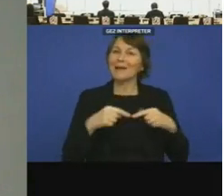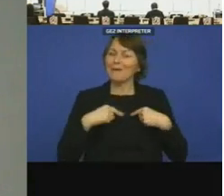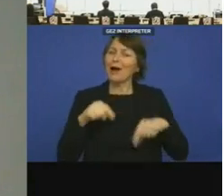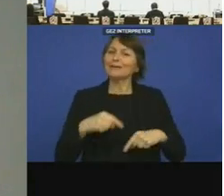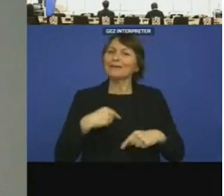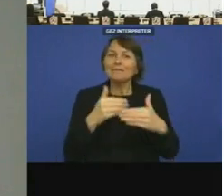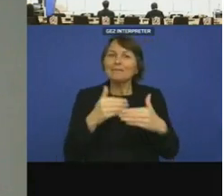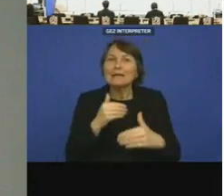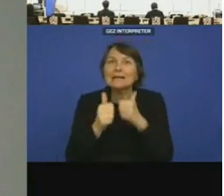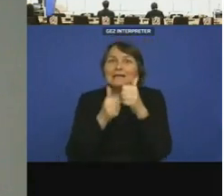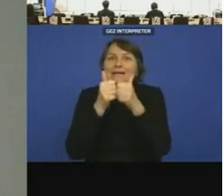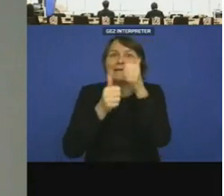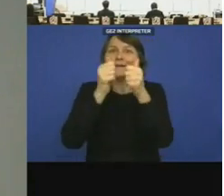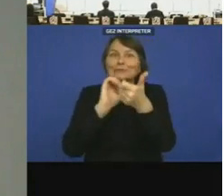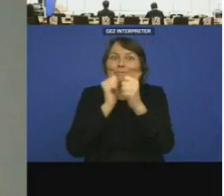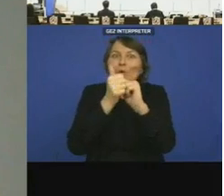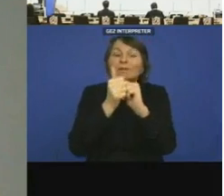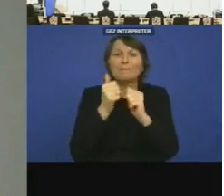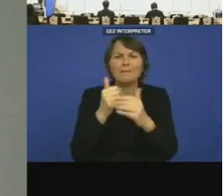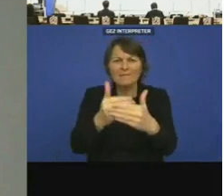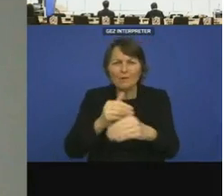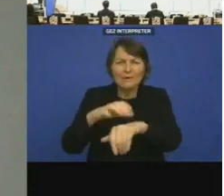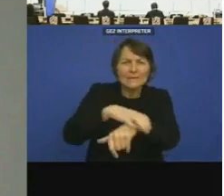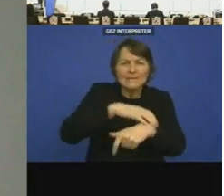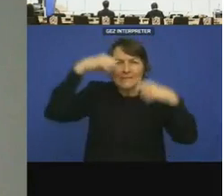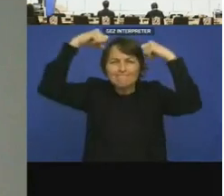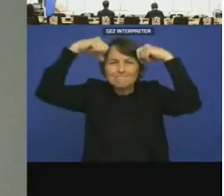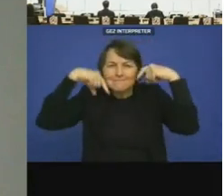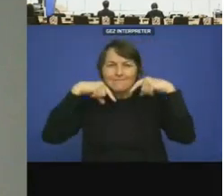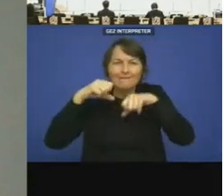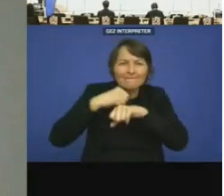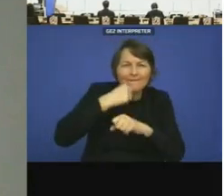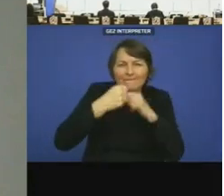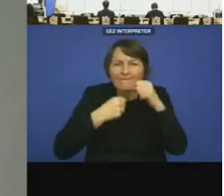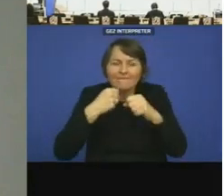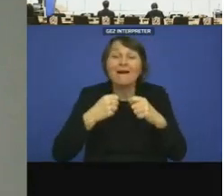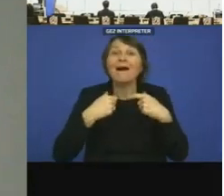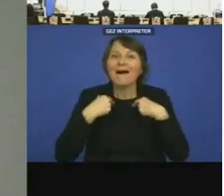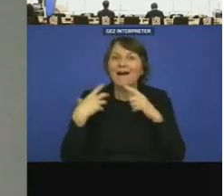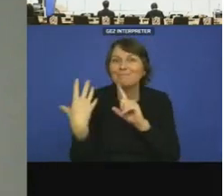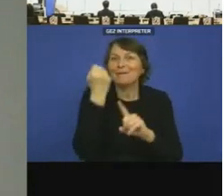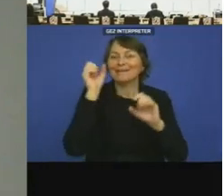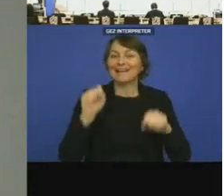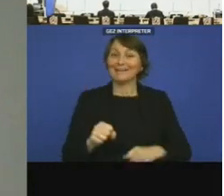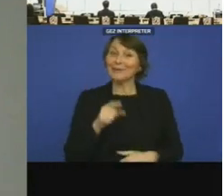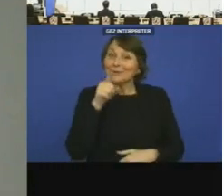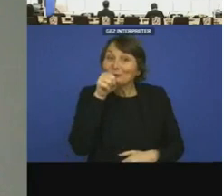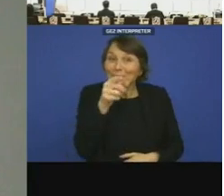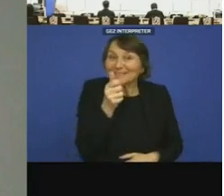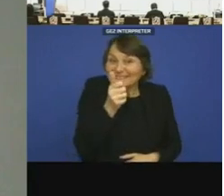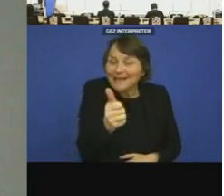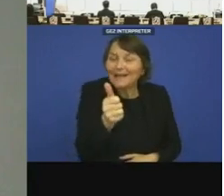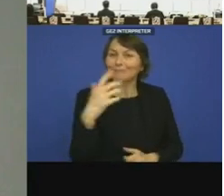you still have to fight to make it happen. Ultimately, you make the sports chapter of Erasmus Plus come